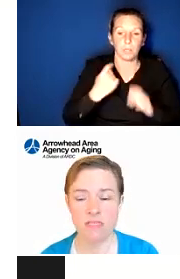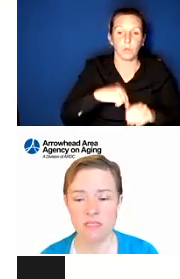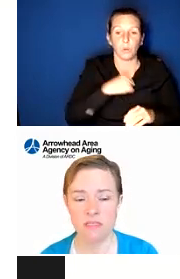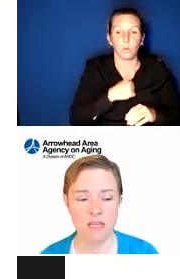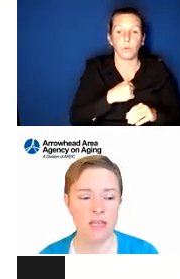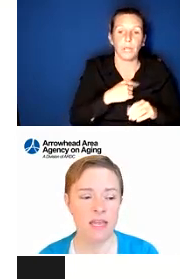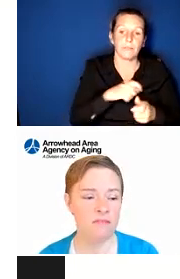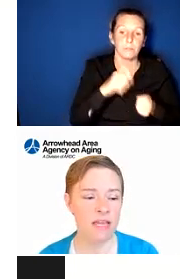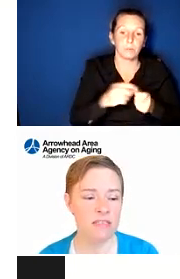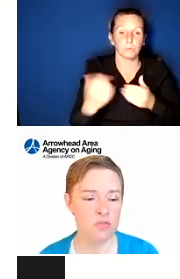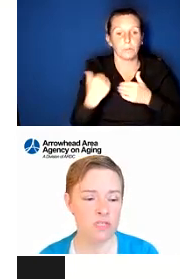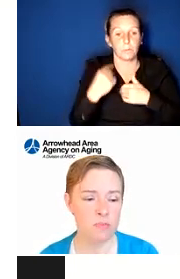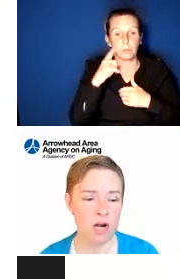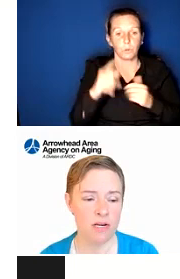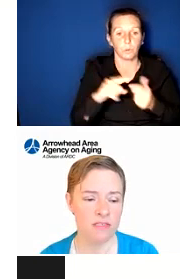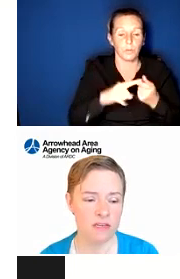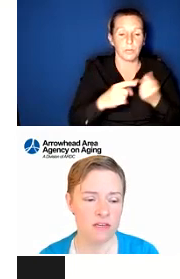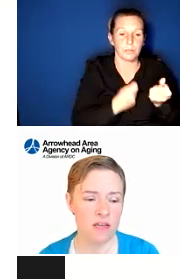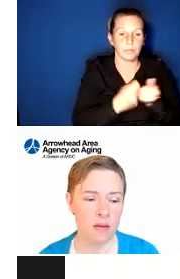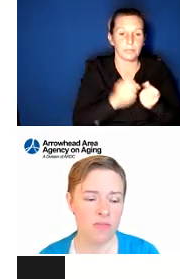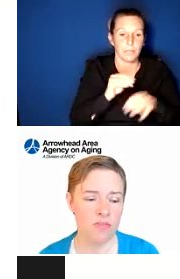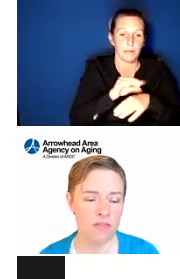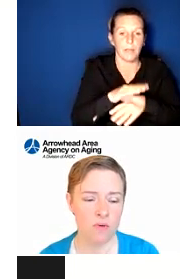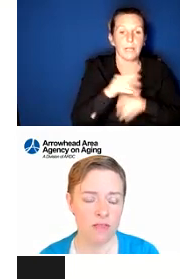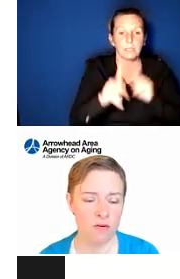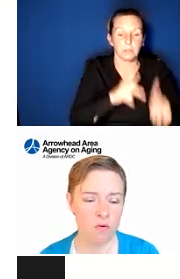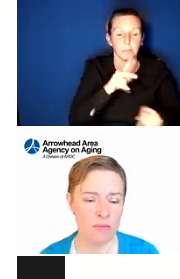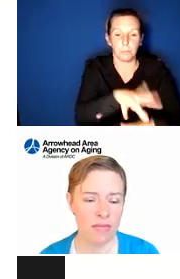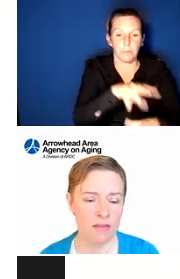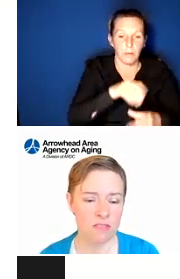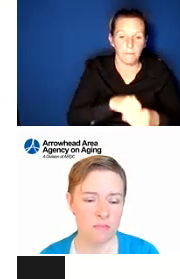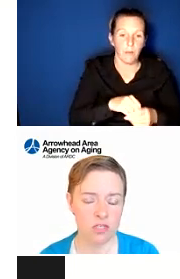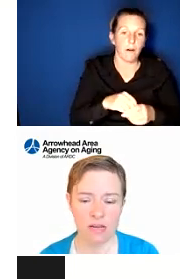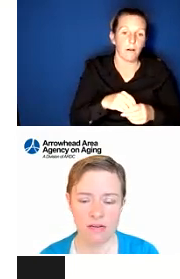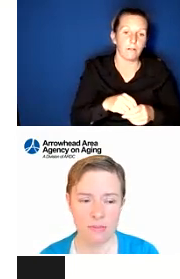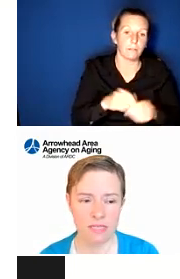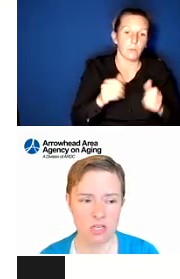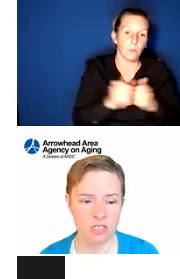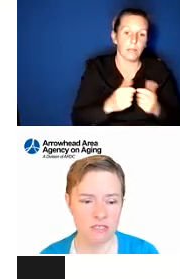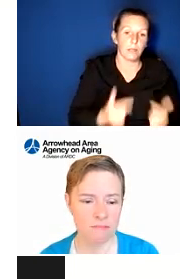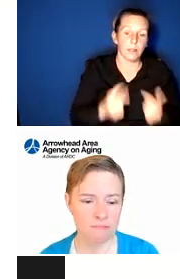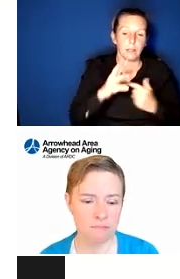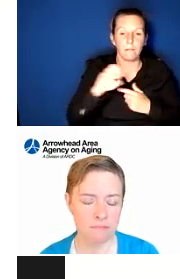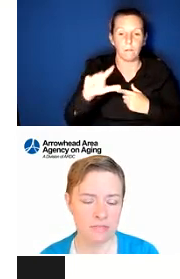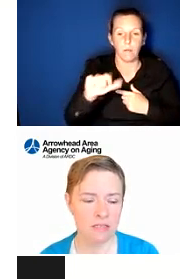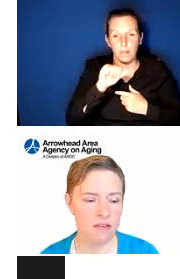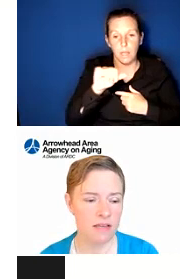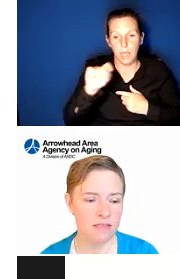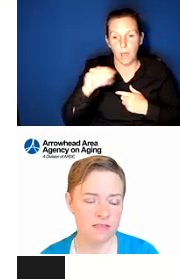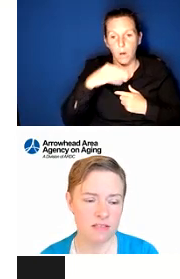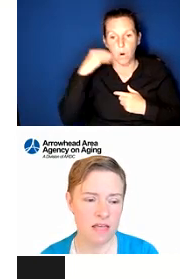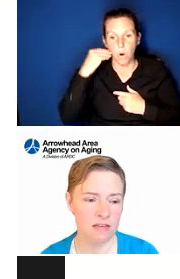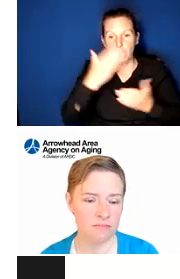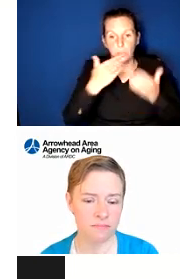to assist and advise interested parties with the Live Well at Home and dementia grant applications.